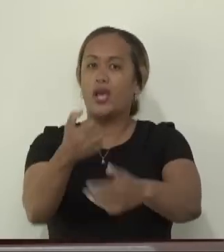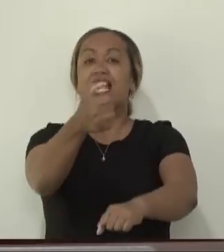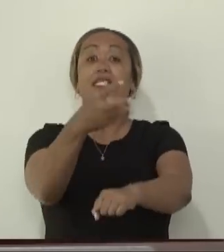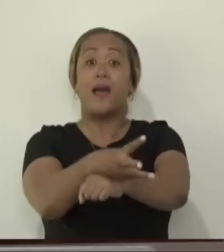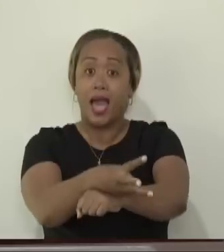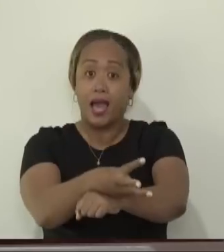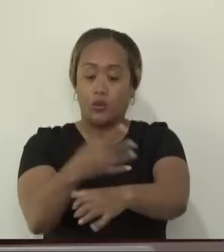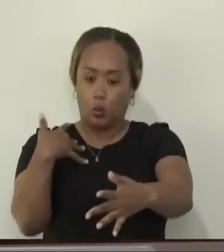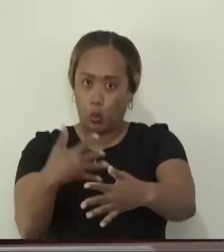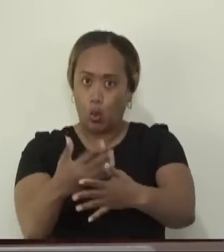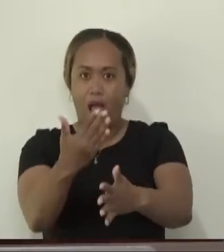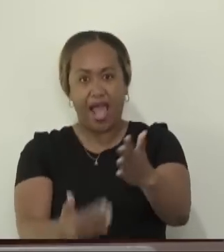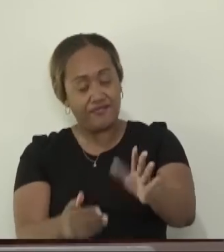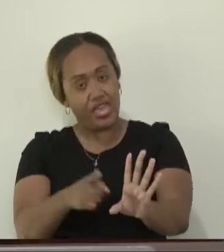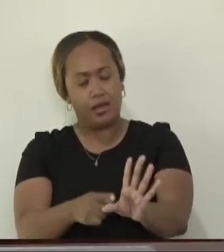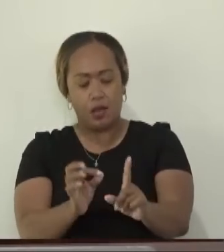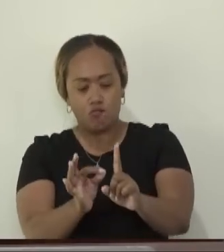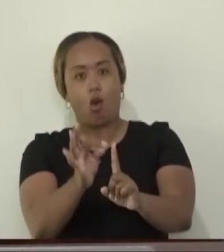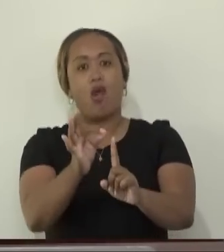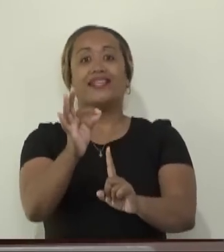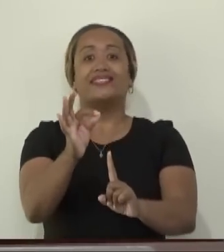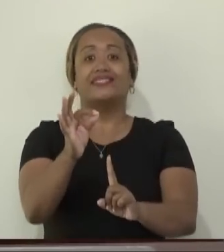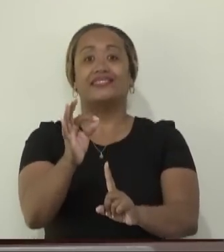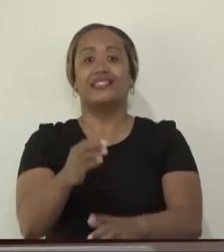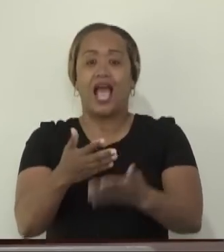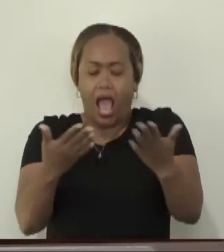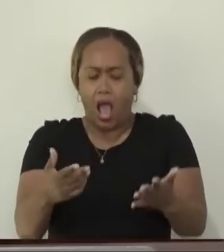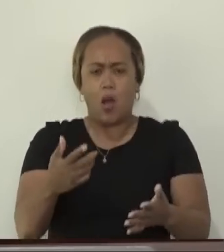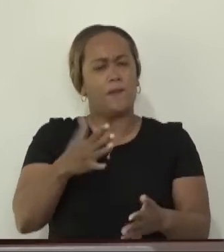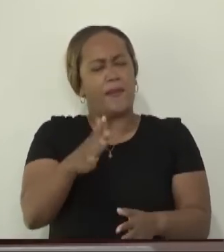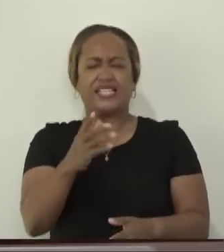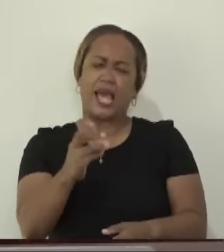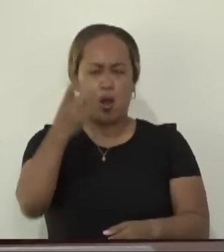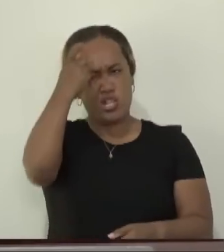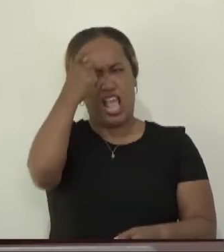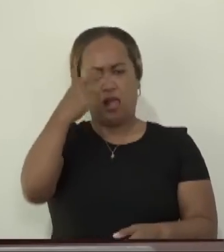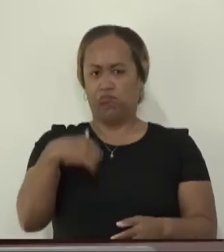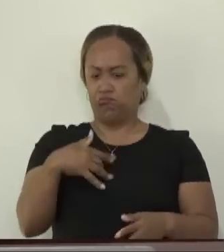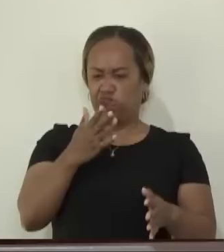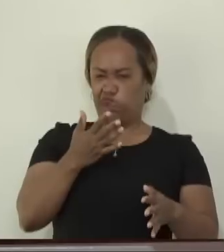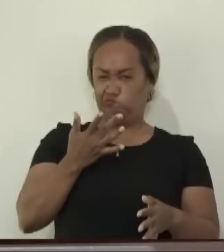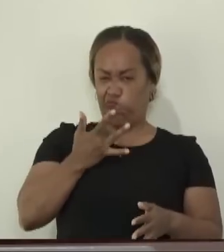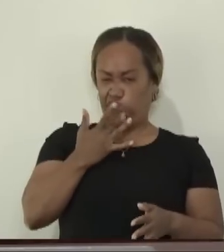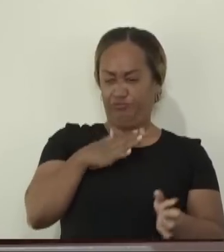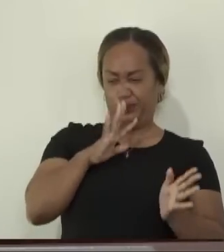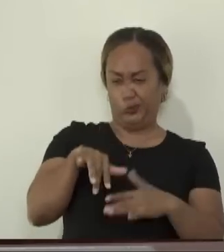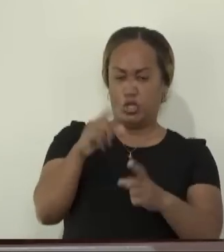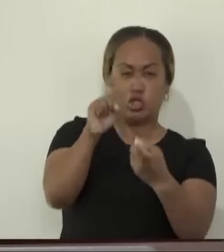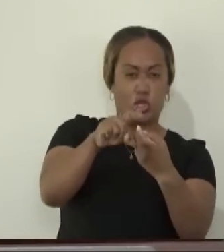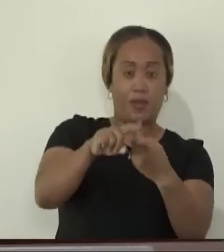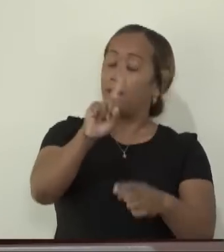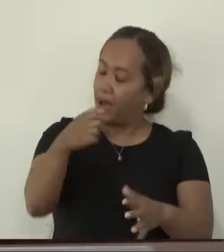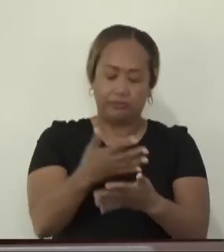months have been progressive. Some may consider these achievements as minor.